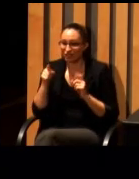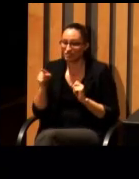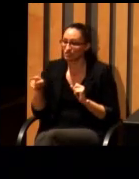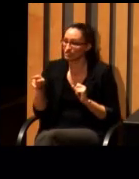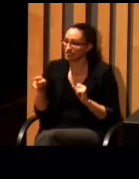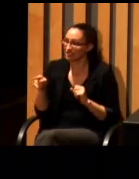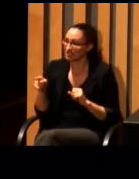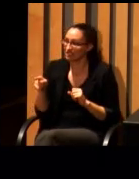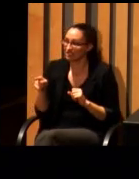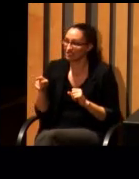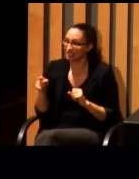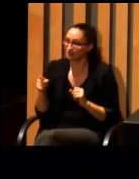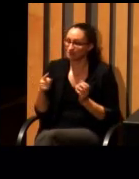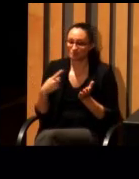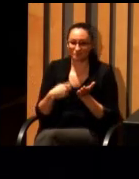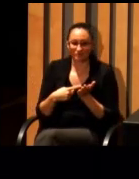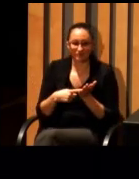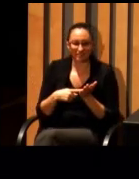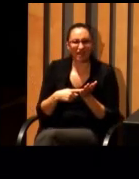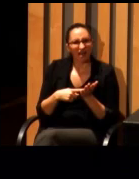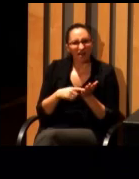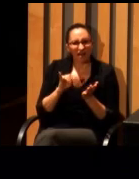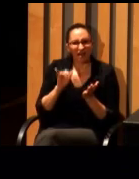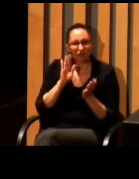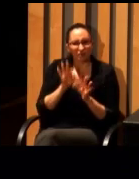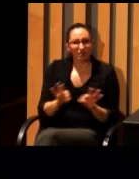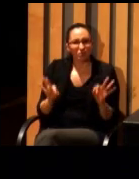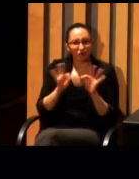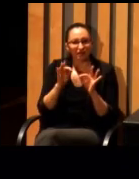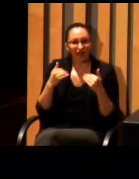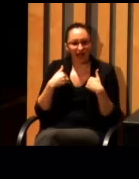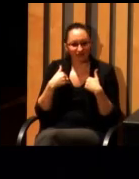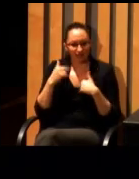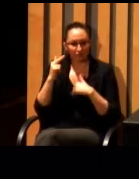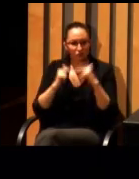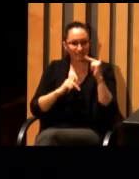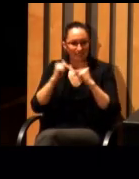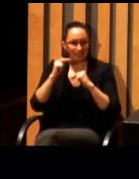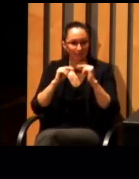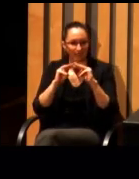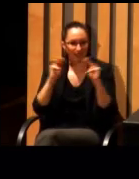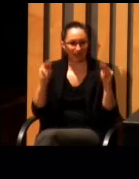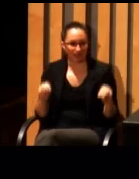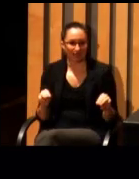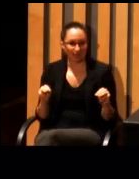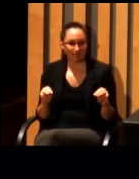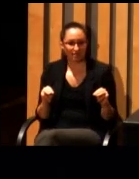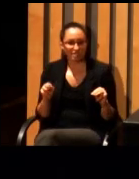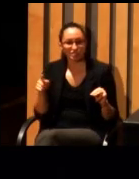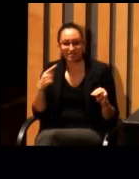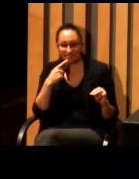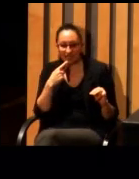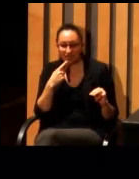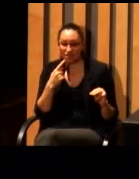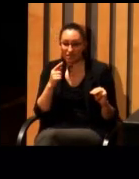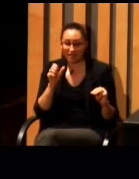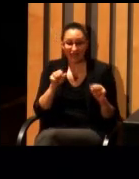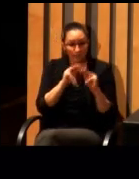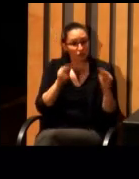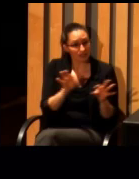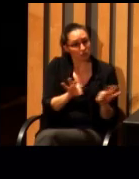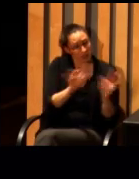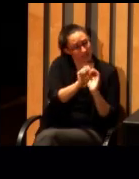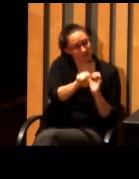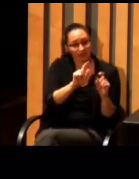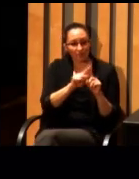about how important it would be to have this museum, and she said it wasn't just important to have this museum, it was